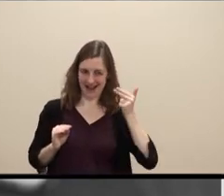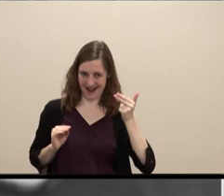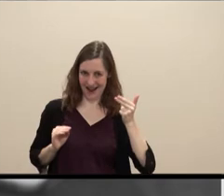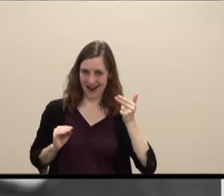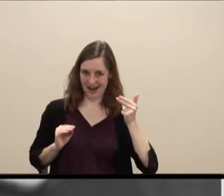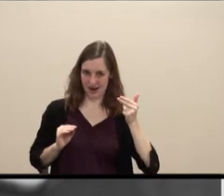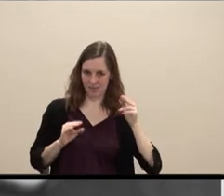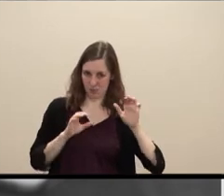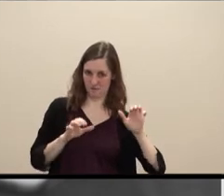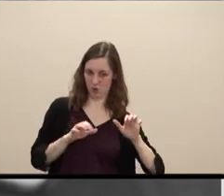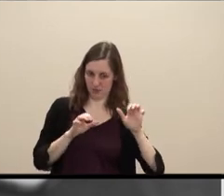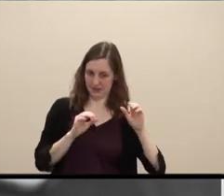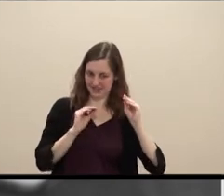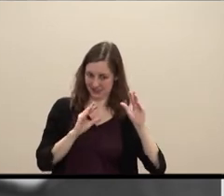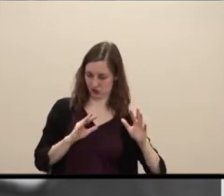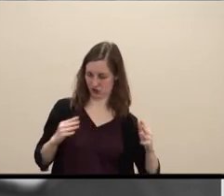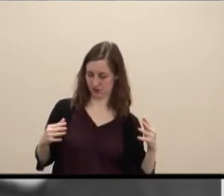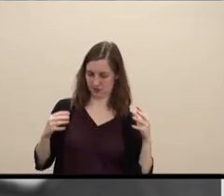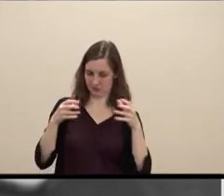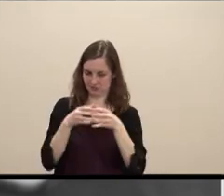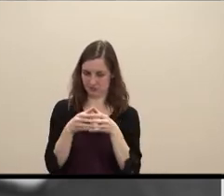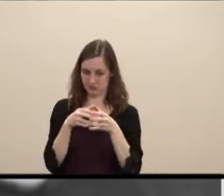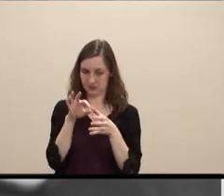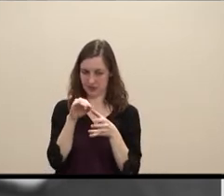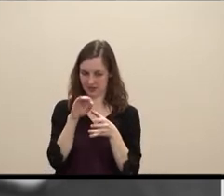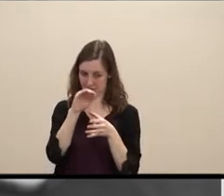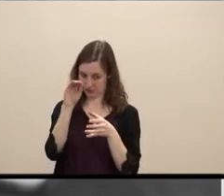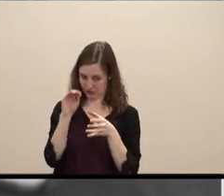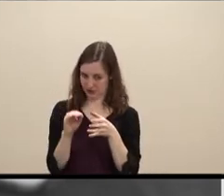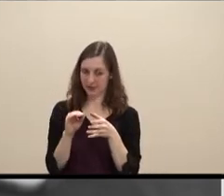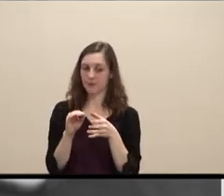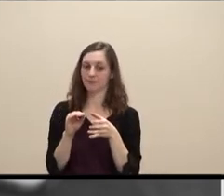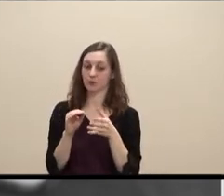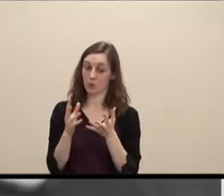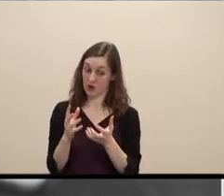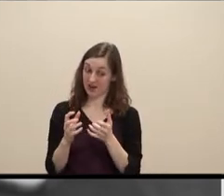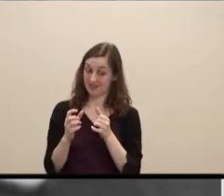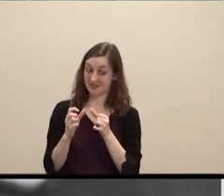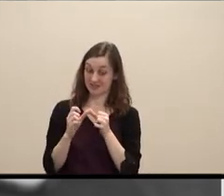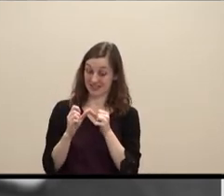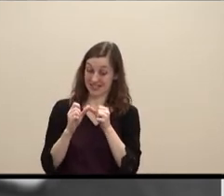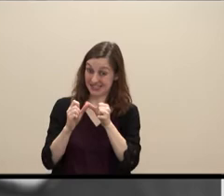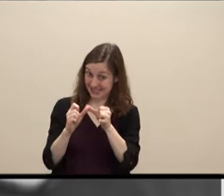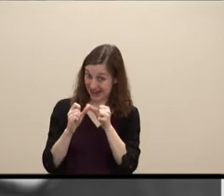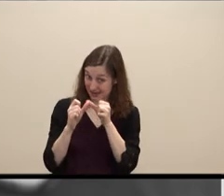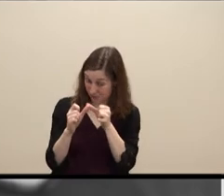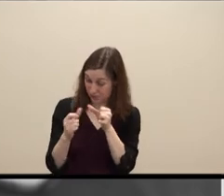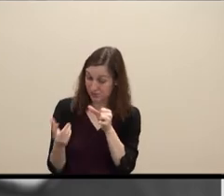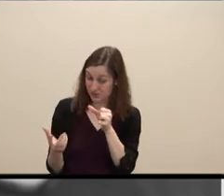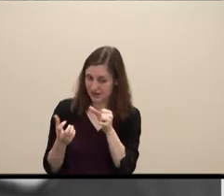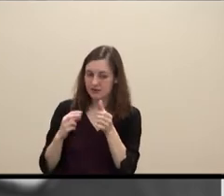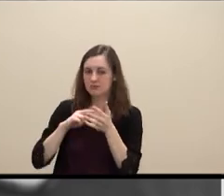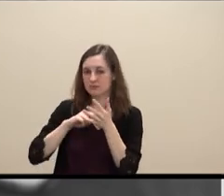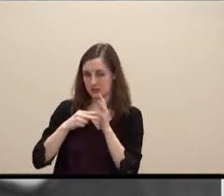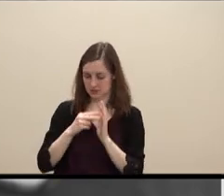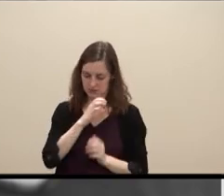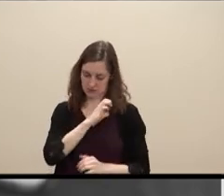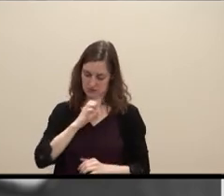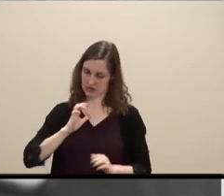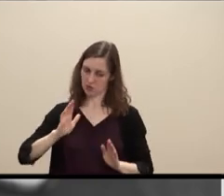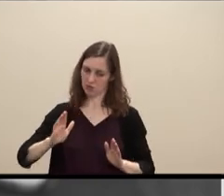teachers. So to make this TRS eligible and sustainable, the committee is recommending